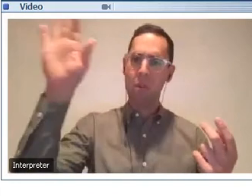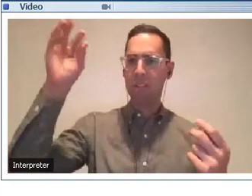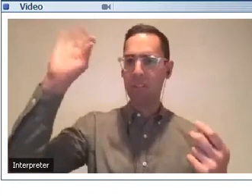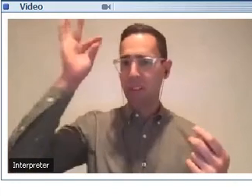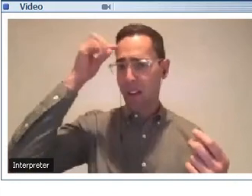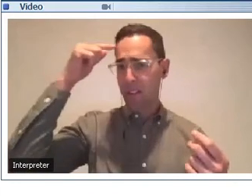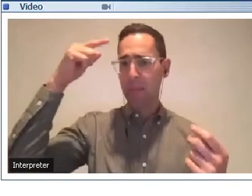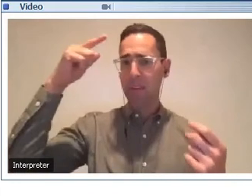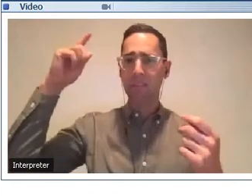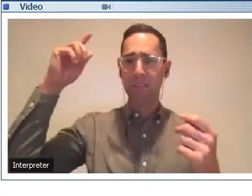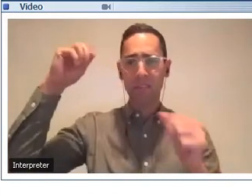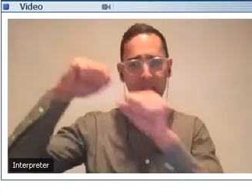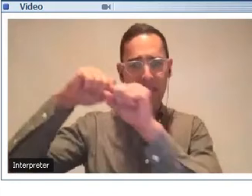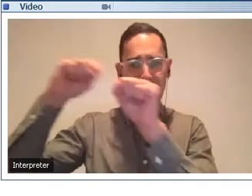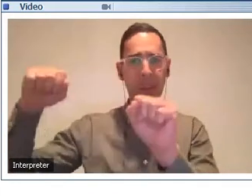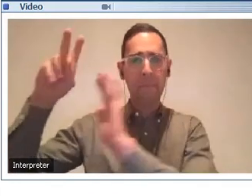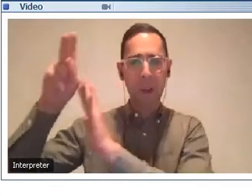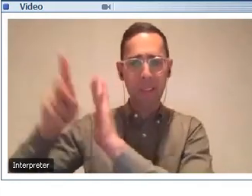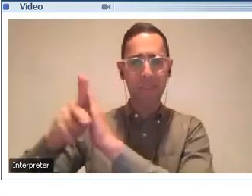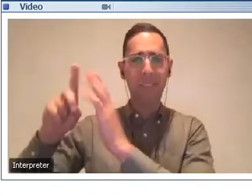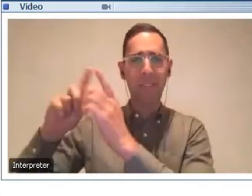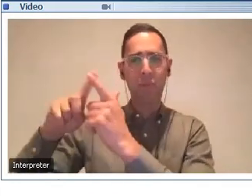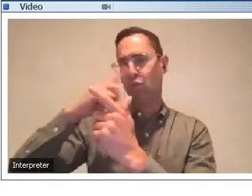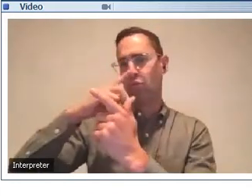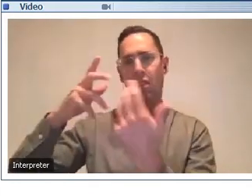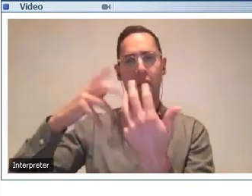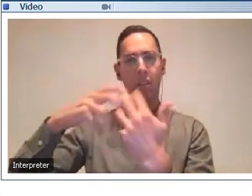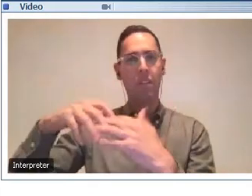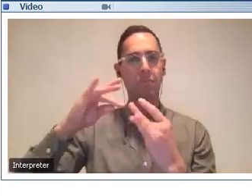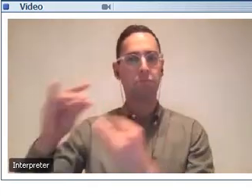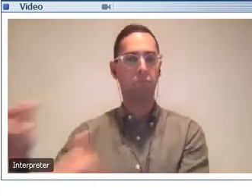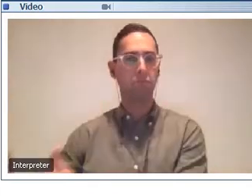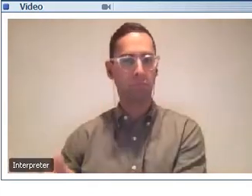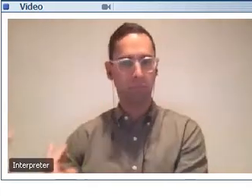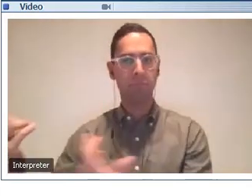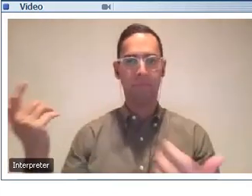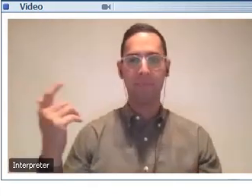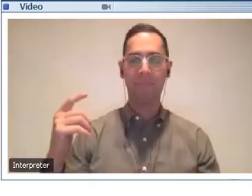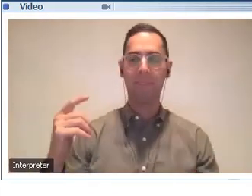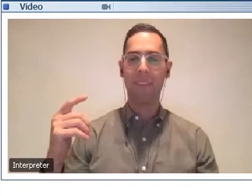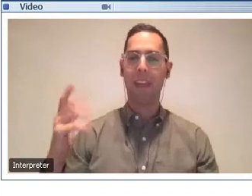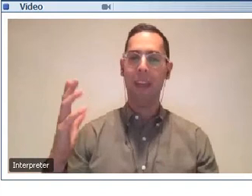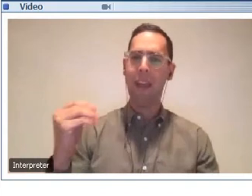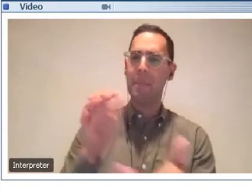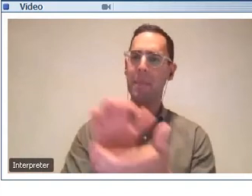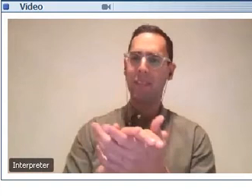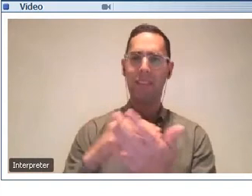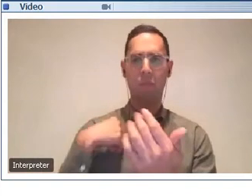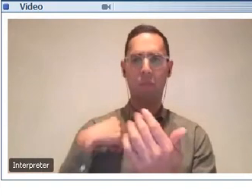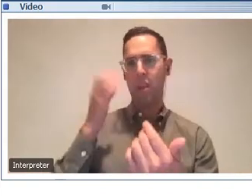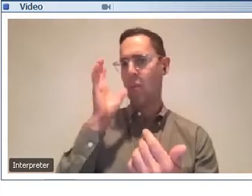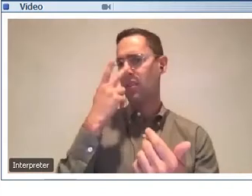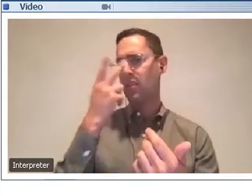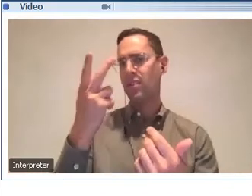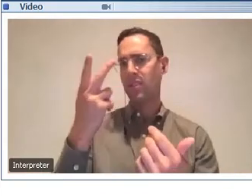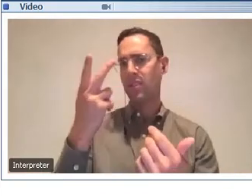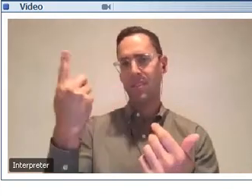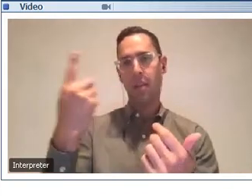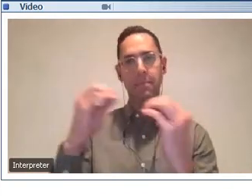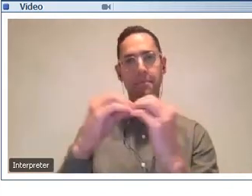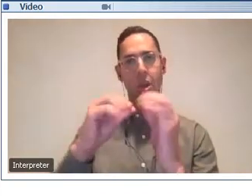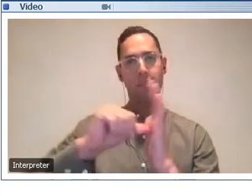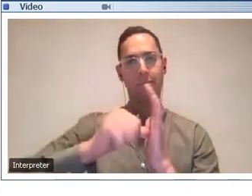government and policies to work well. And I think you're going to see a really vivid example of that when Lauren speaks later in